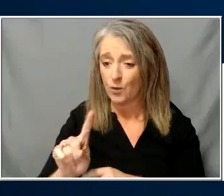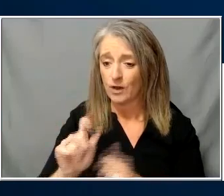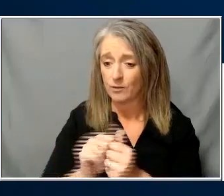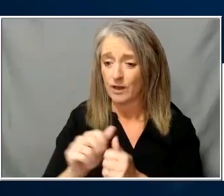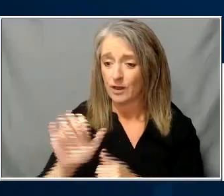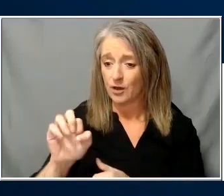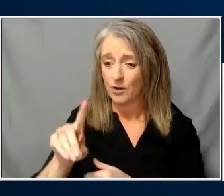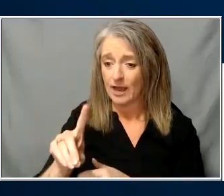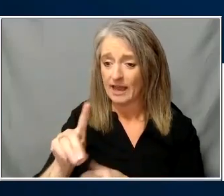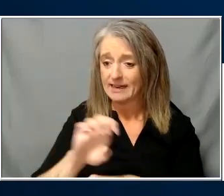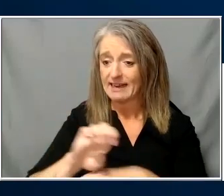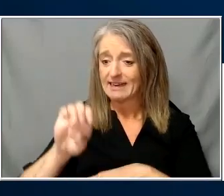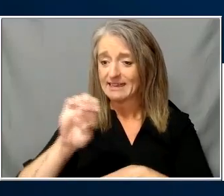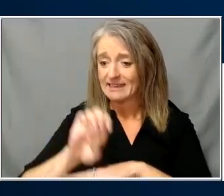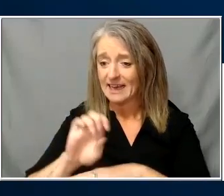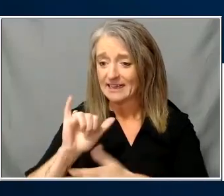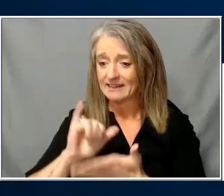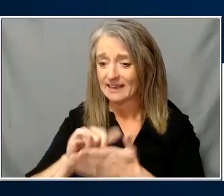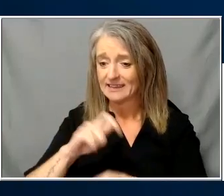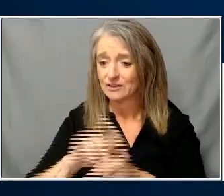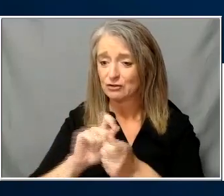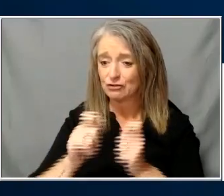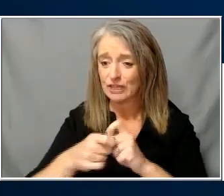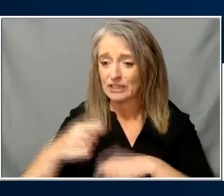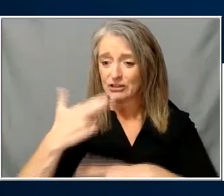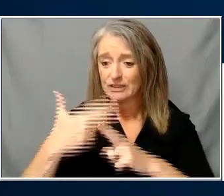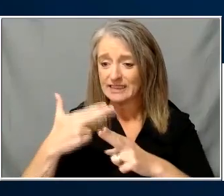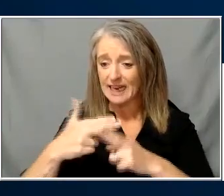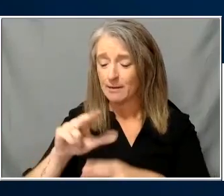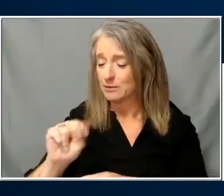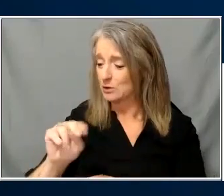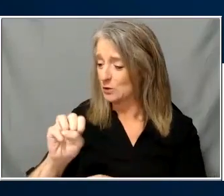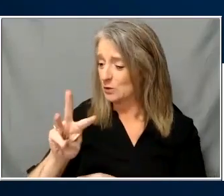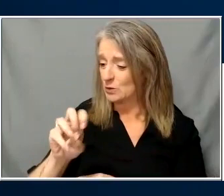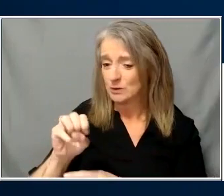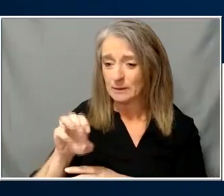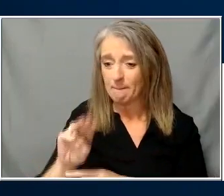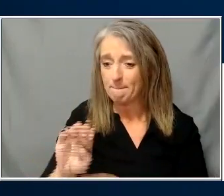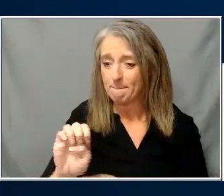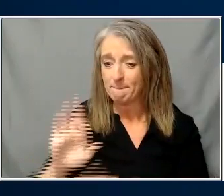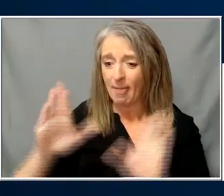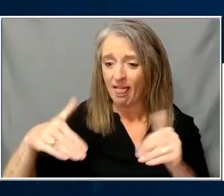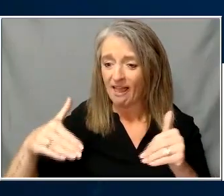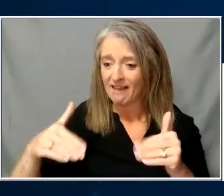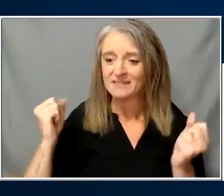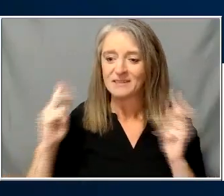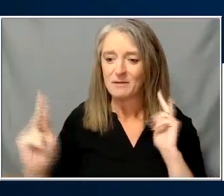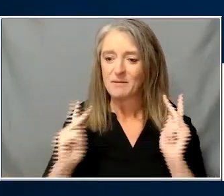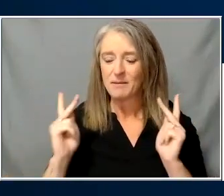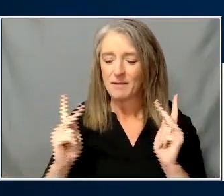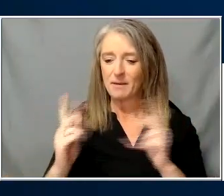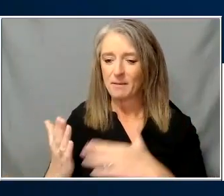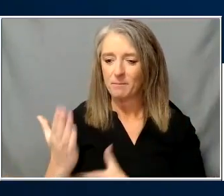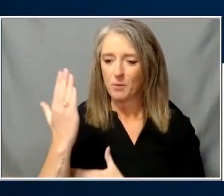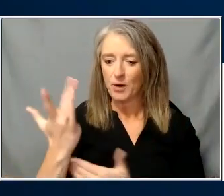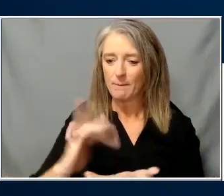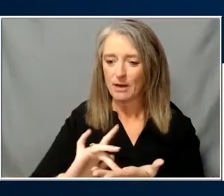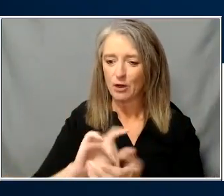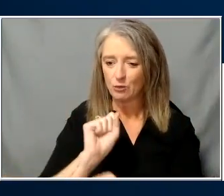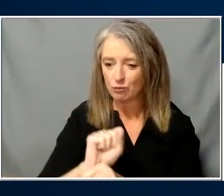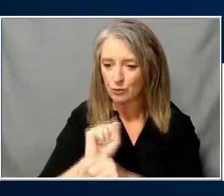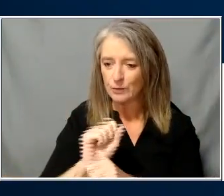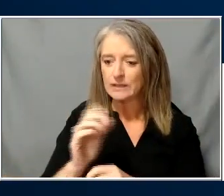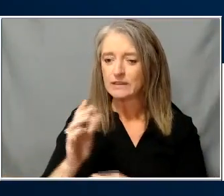were engaged. You hadn't even changed your name to Newsome yet. So, and so many of us here on the Morning Medical Update have worked with you